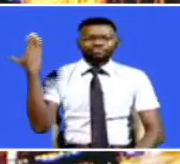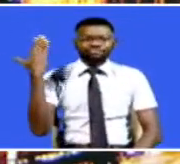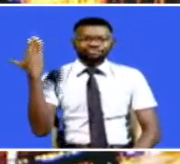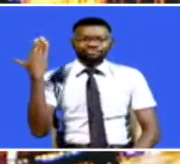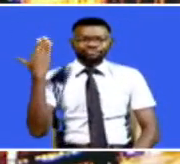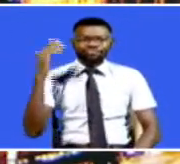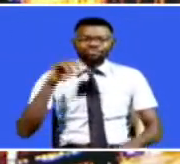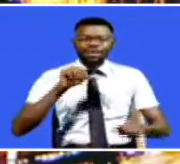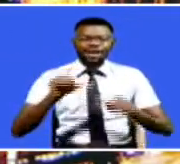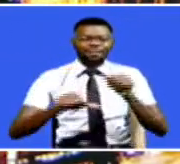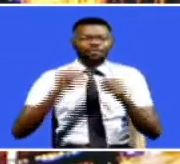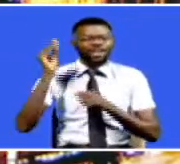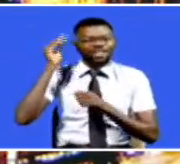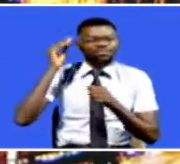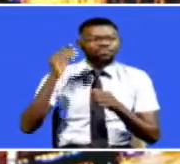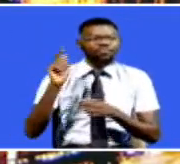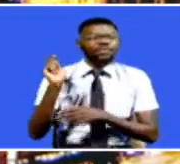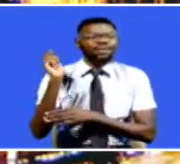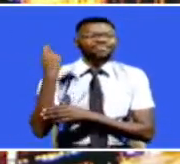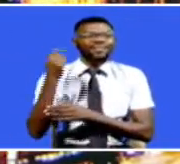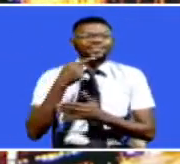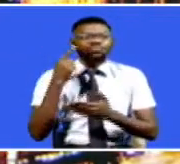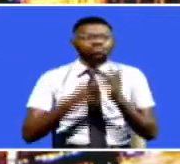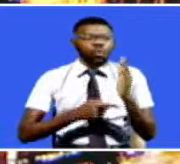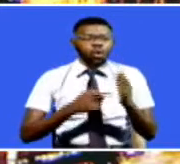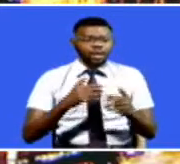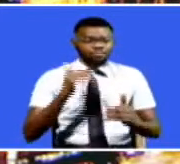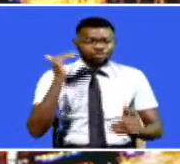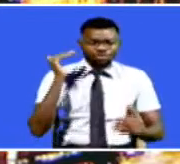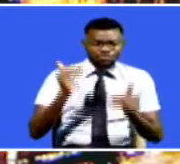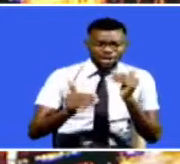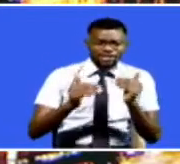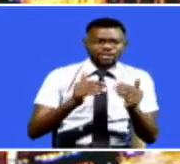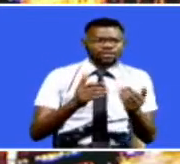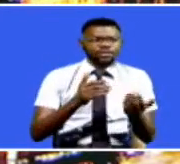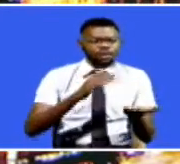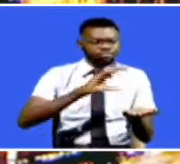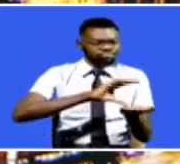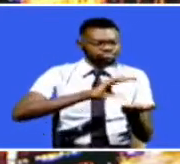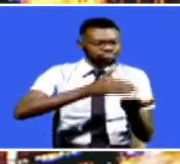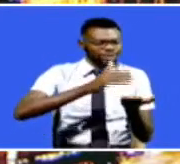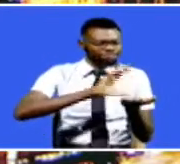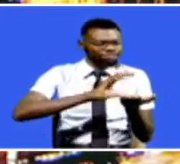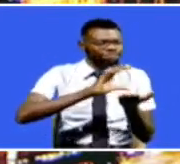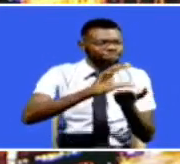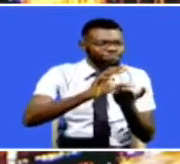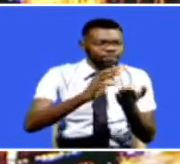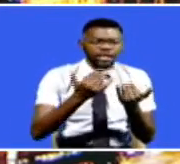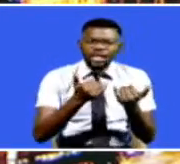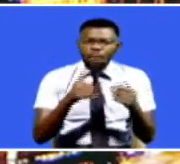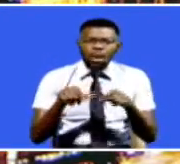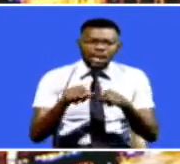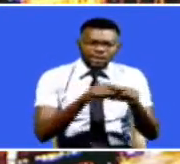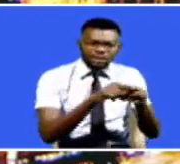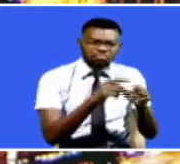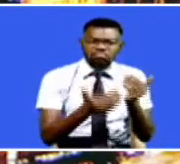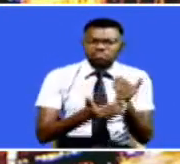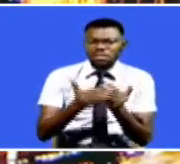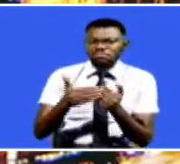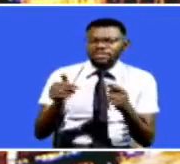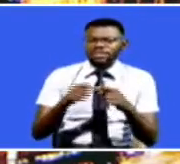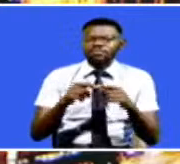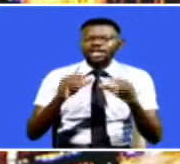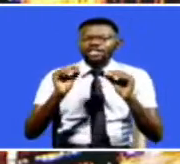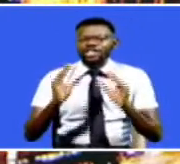education. The president said the funding model for universities has brought equity, while the review of entry points for teacher